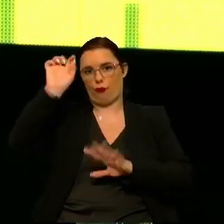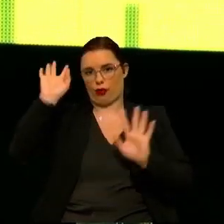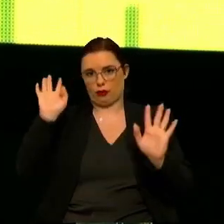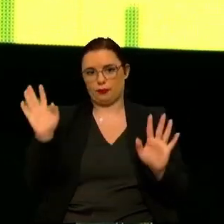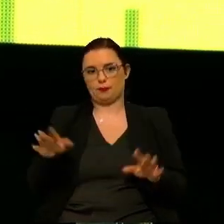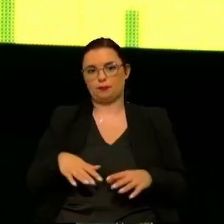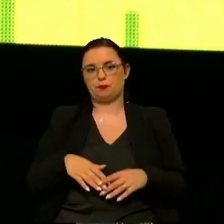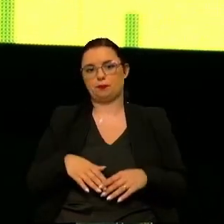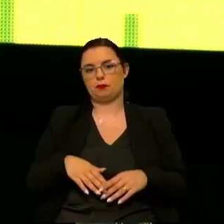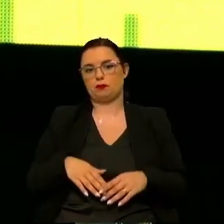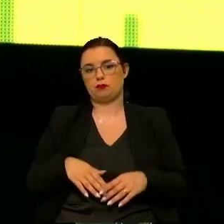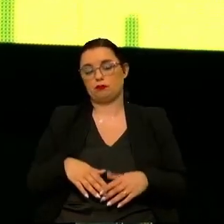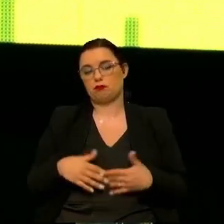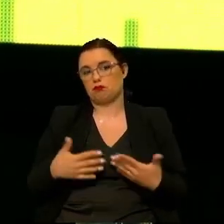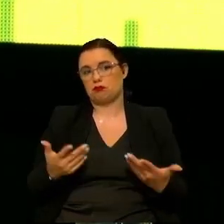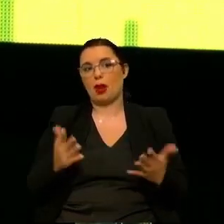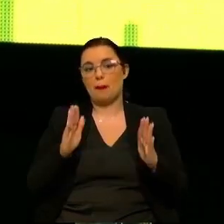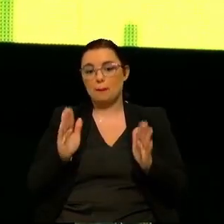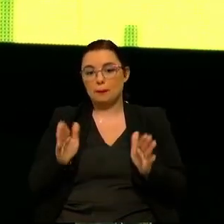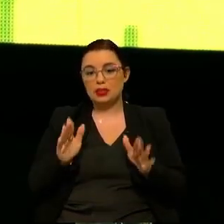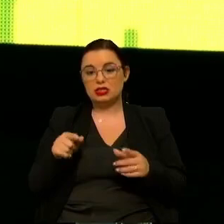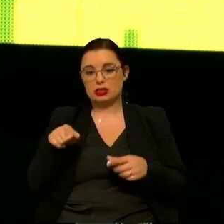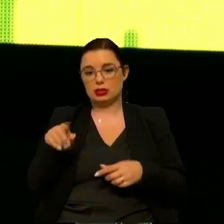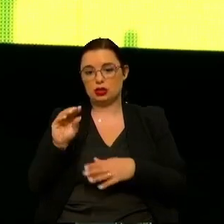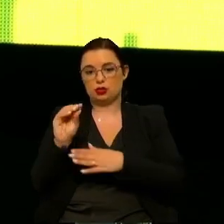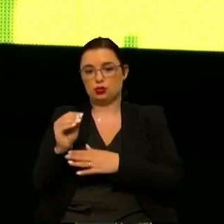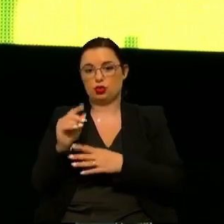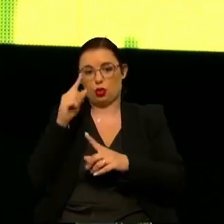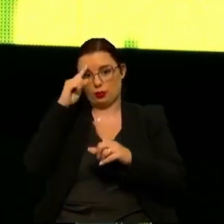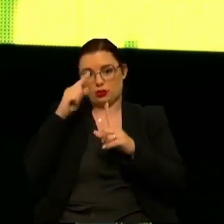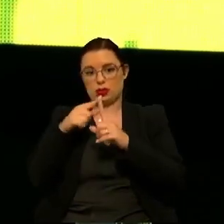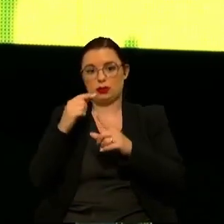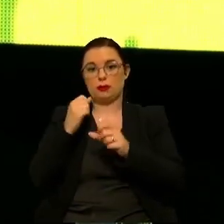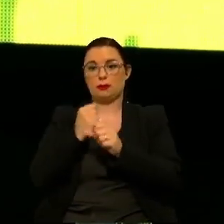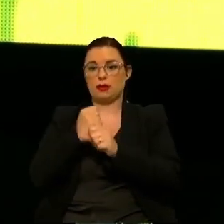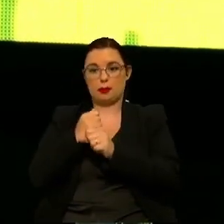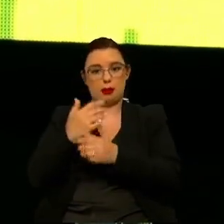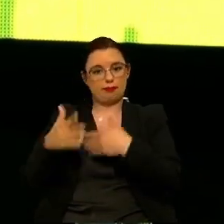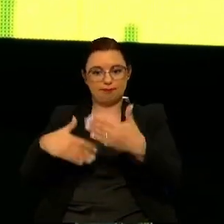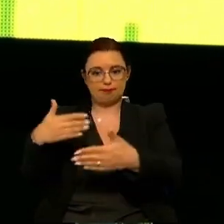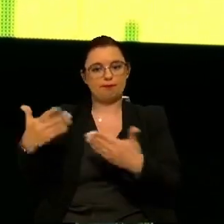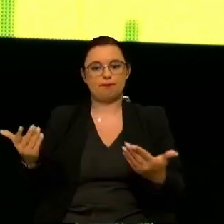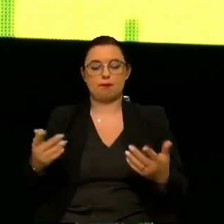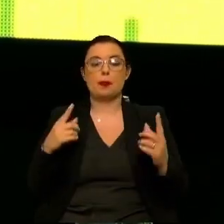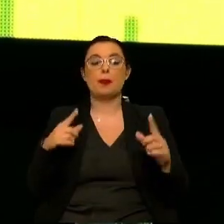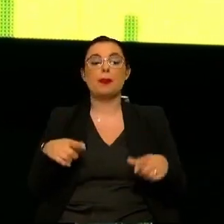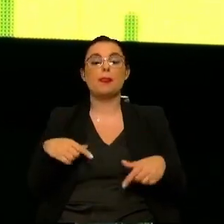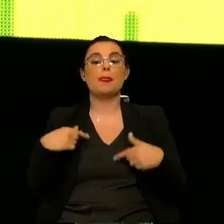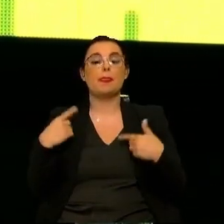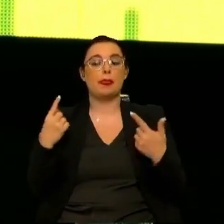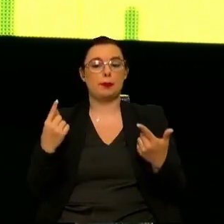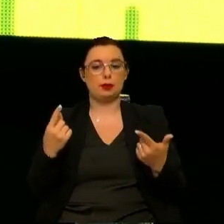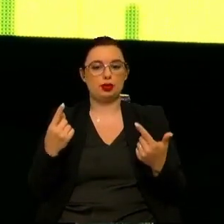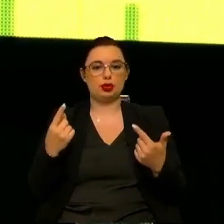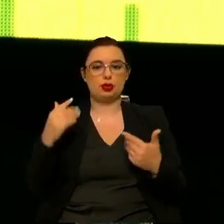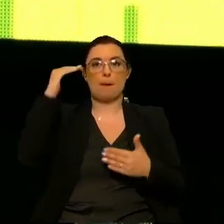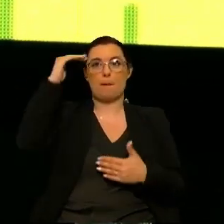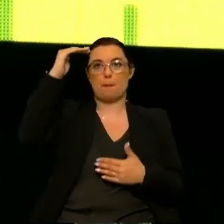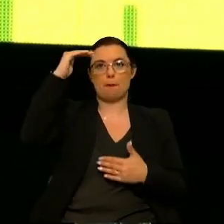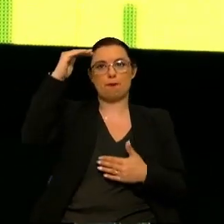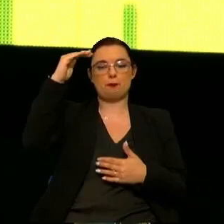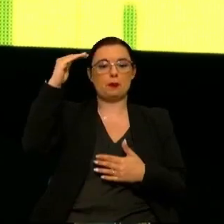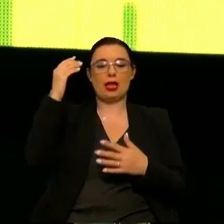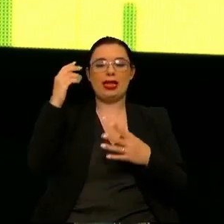for governmental areas that need that product so as to be able to perform their tasks. And at